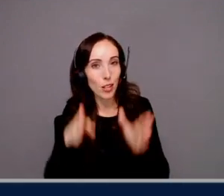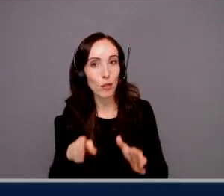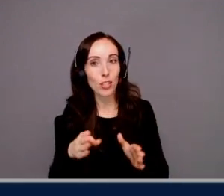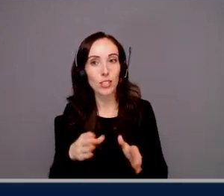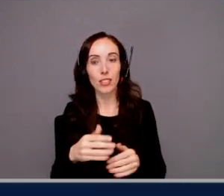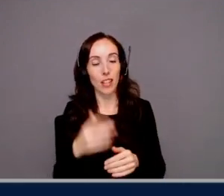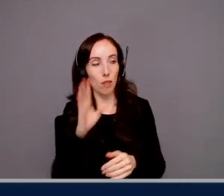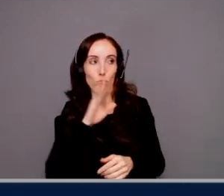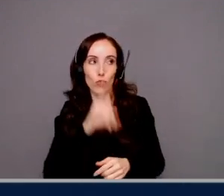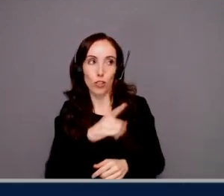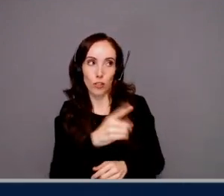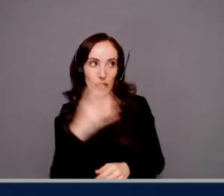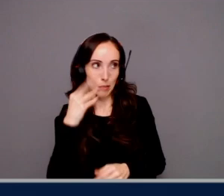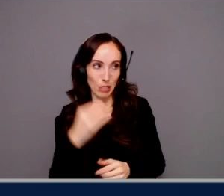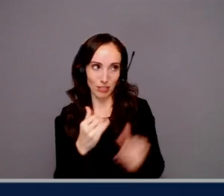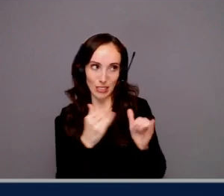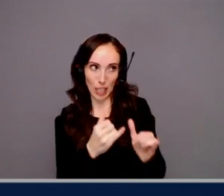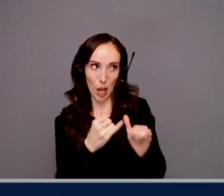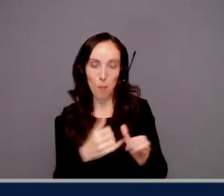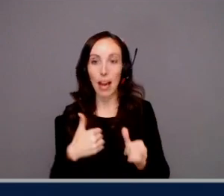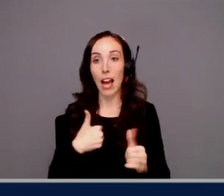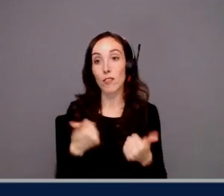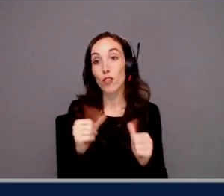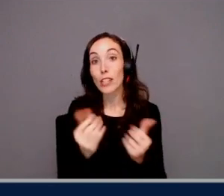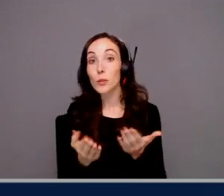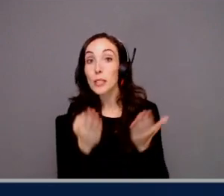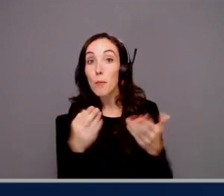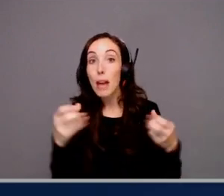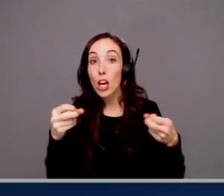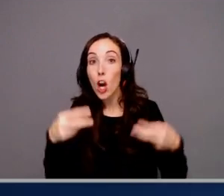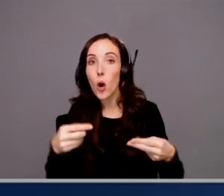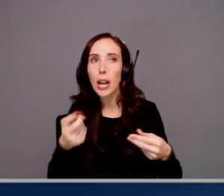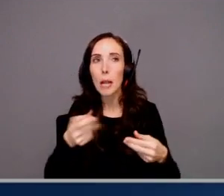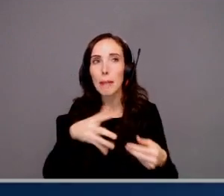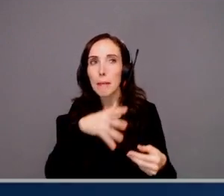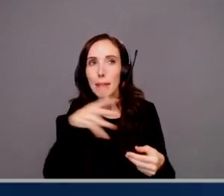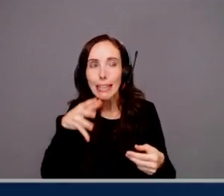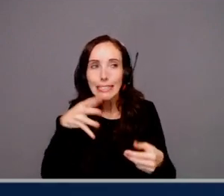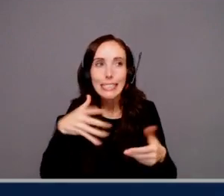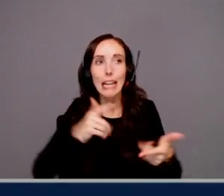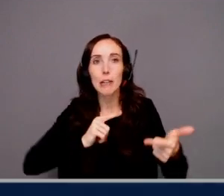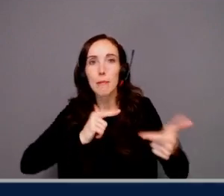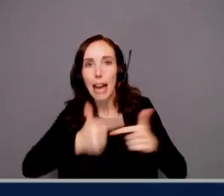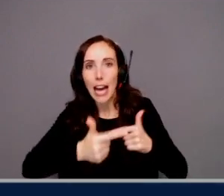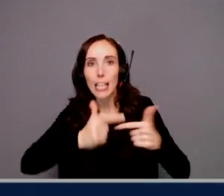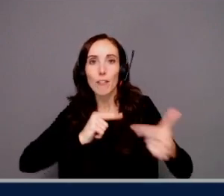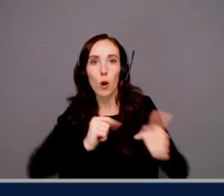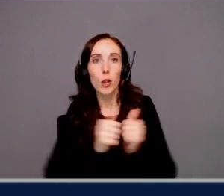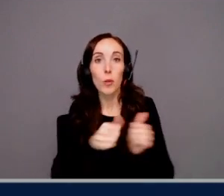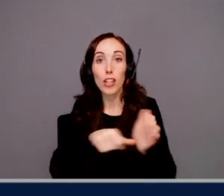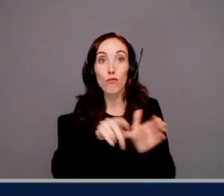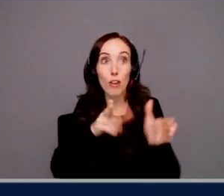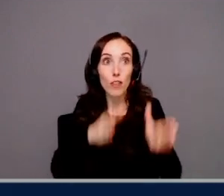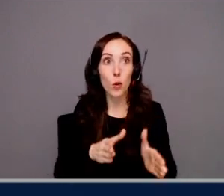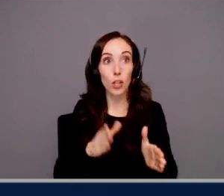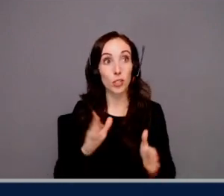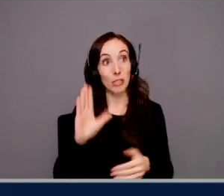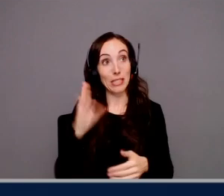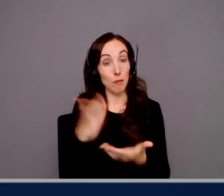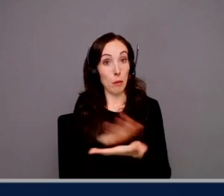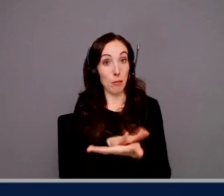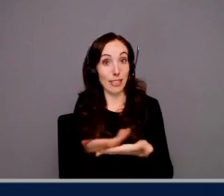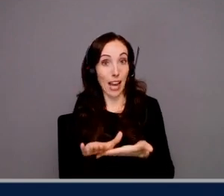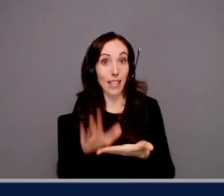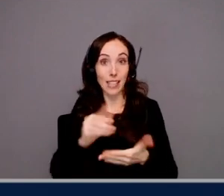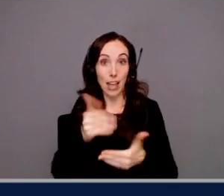where I've tried to submit code. It's been a little bit messy. I've had that back and forth lots of times with my reviewer. So that sounds pretty nice to me to have that kind of